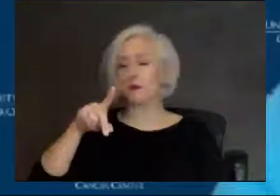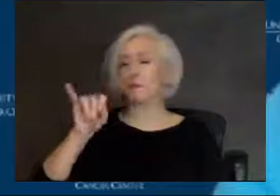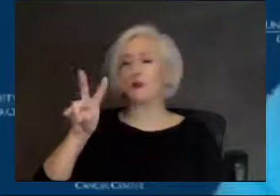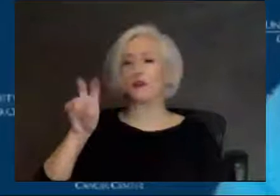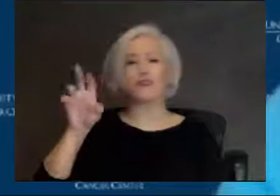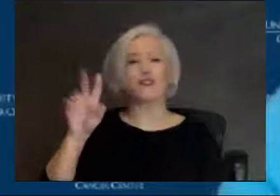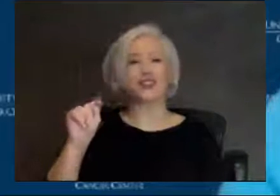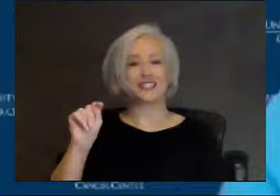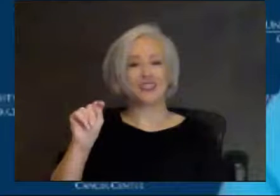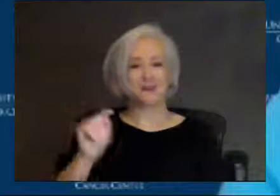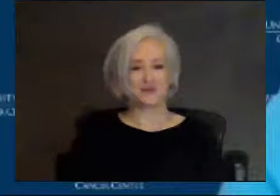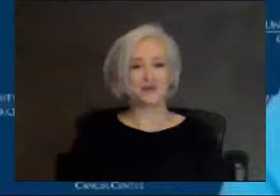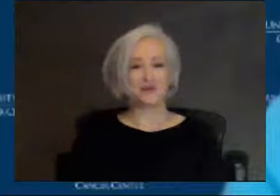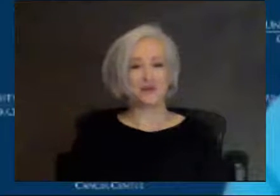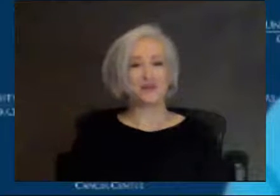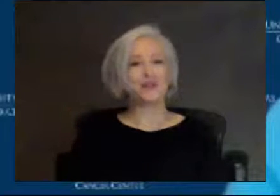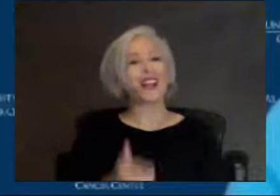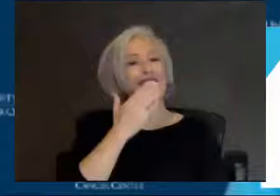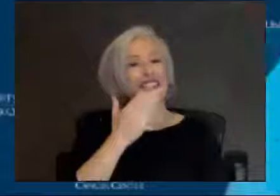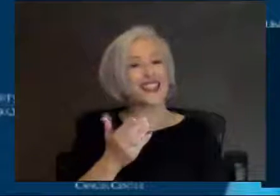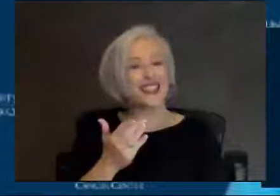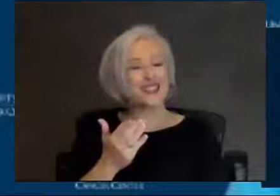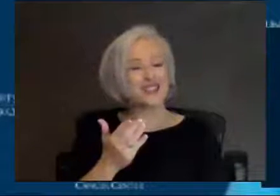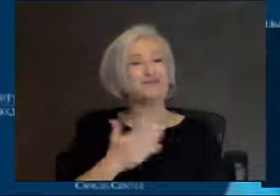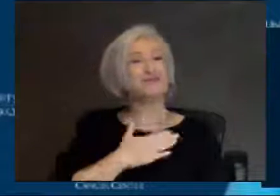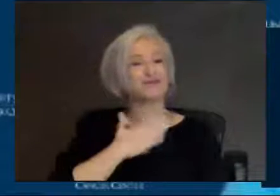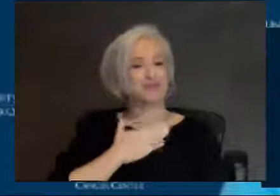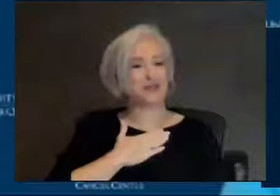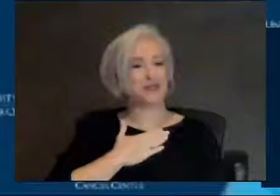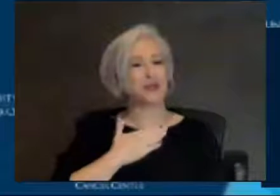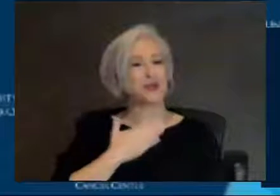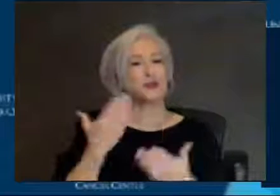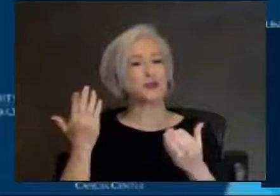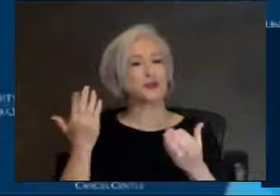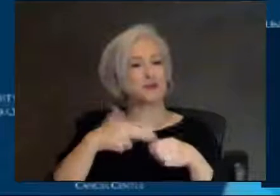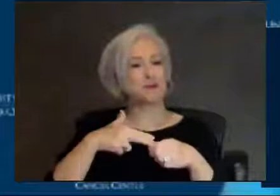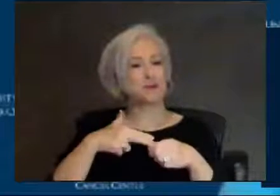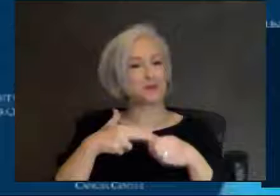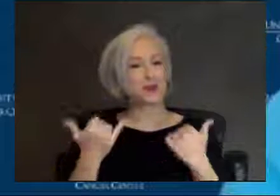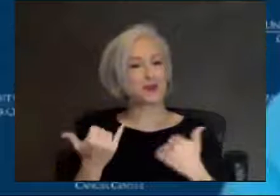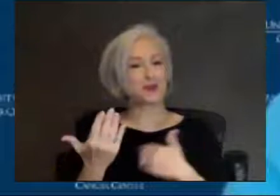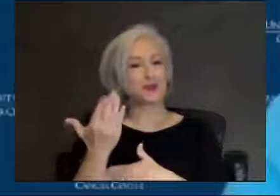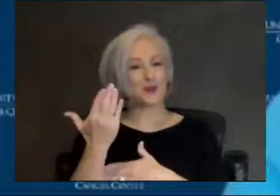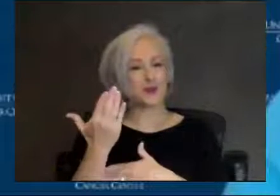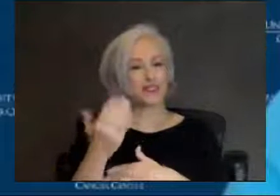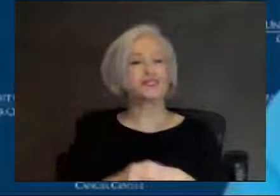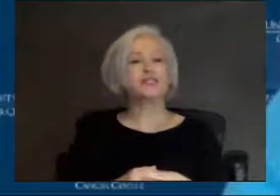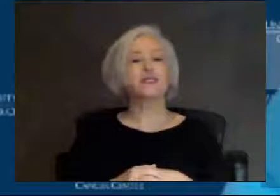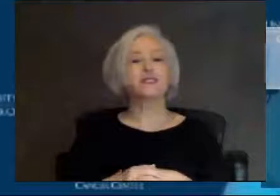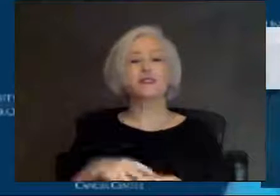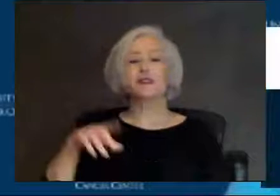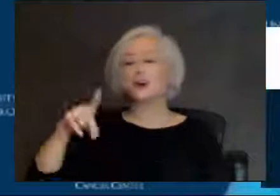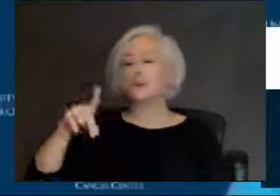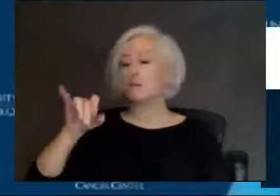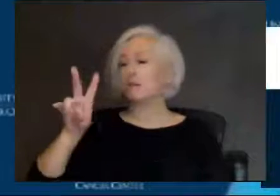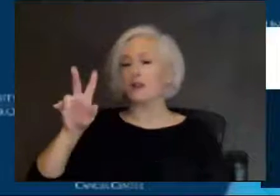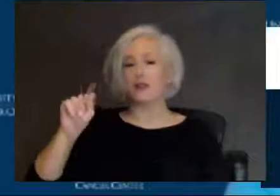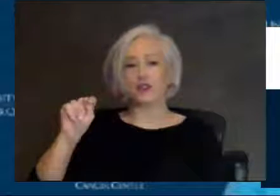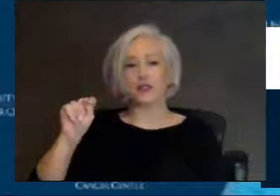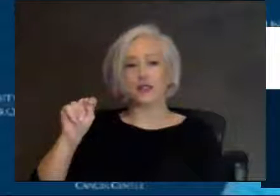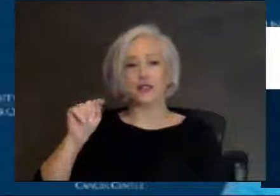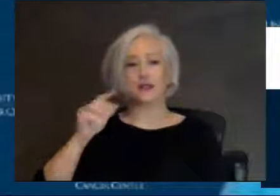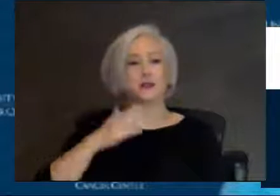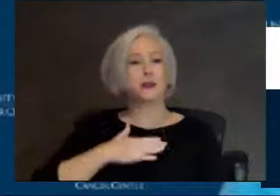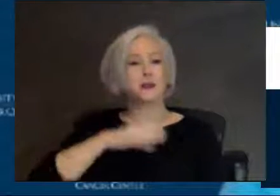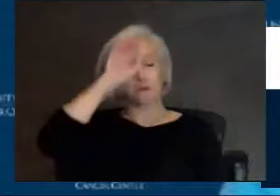Sure. Thank you. I'm happy to be here. In terms of Pivot, my husband John's 2-year colon